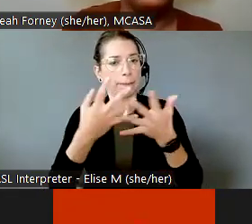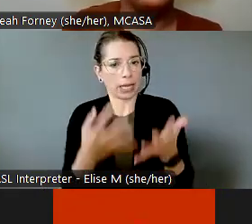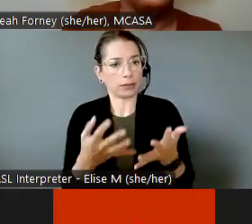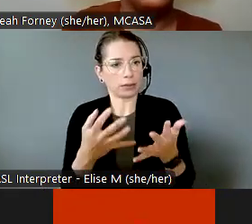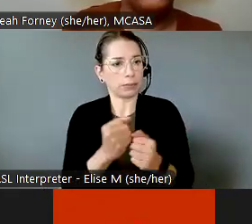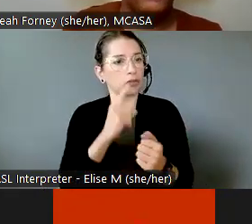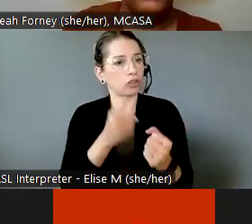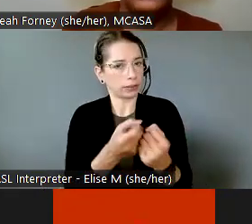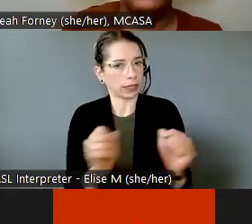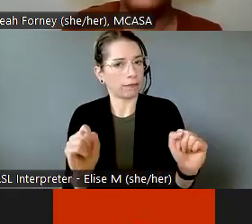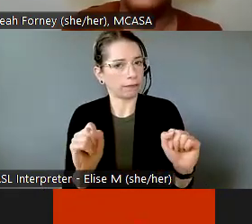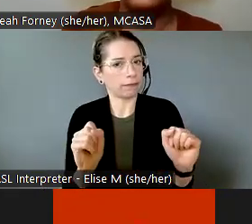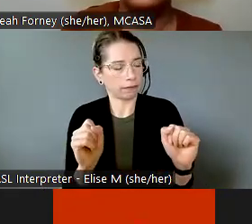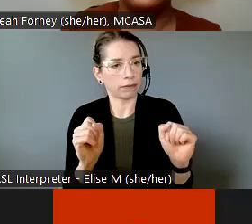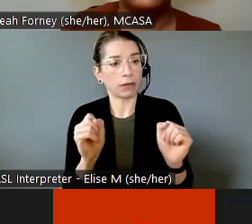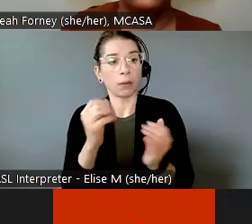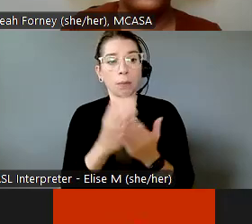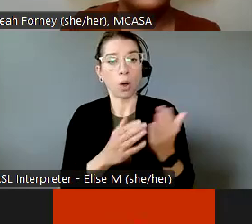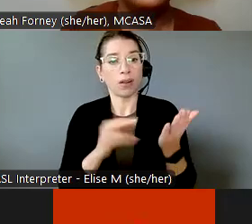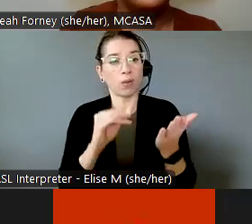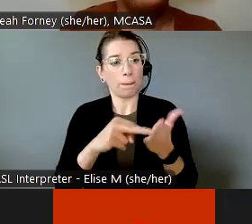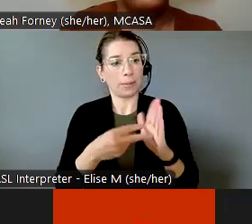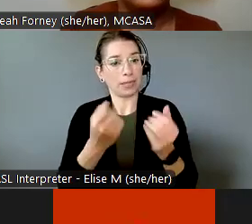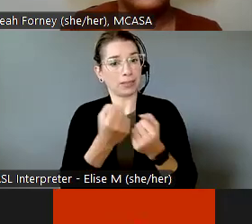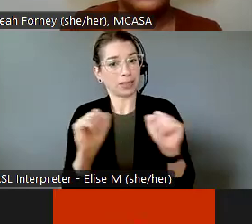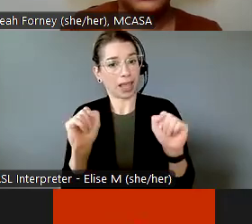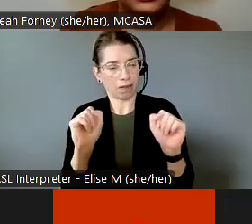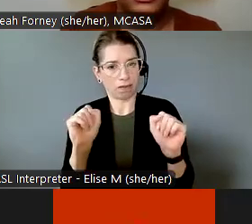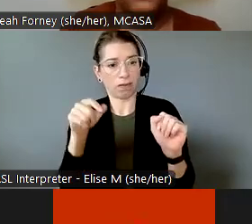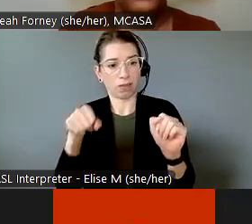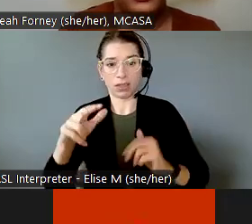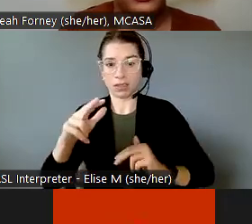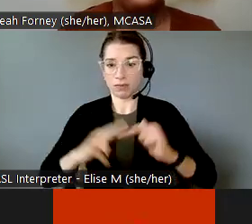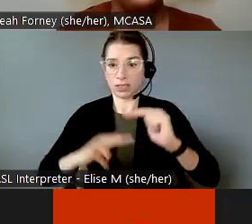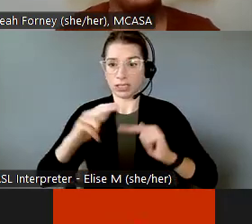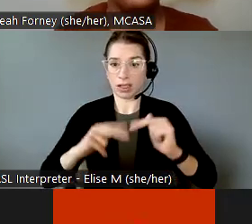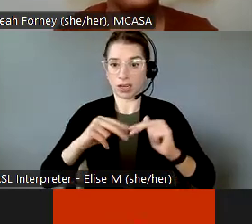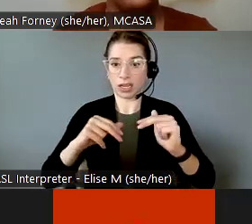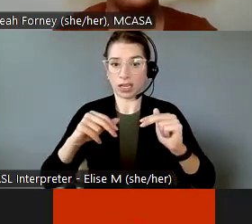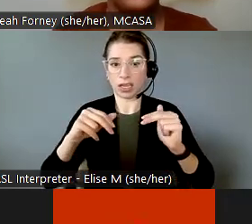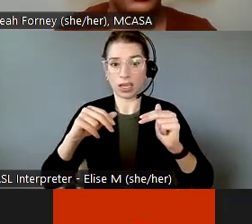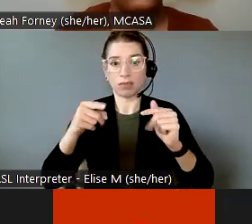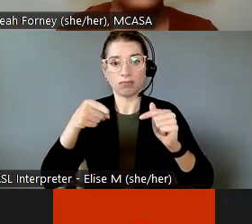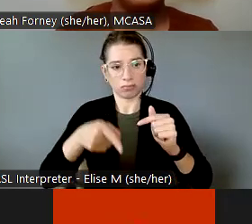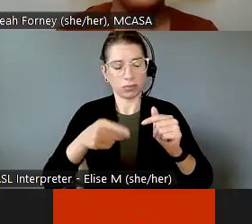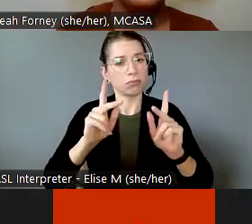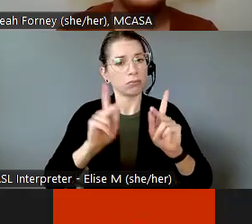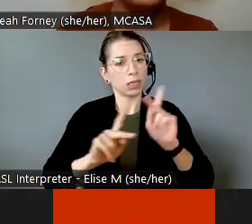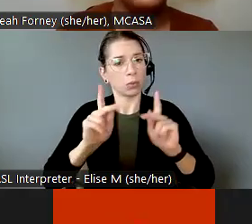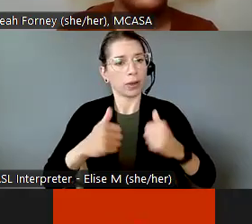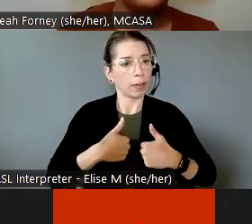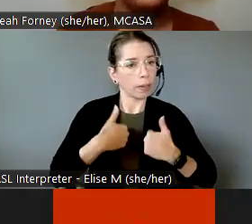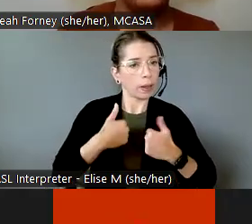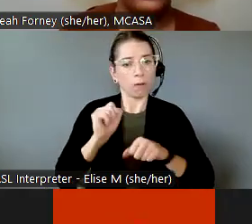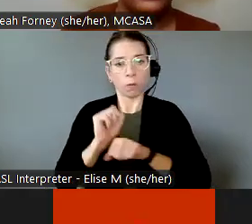and safety is providing a facility in which these inmates can live and work without